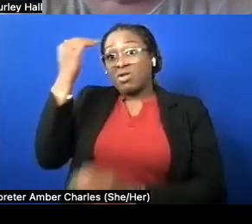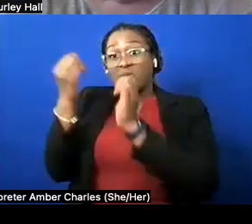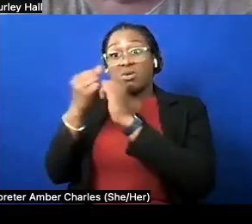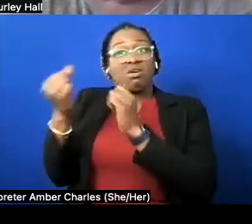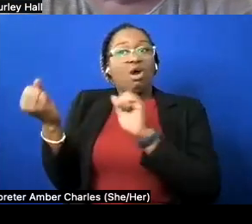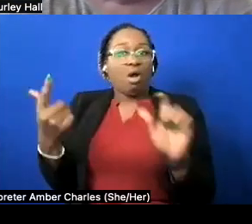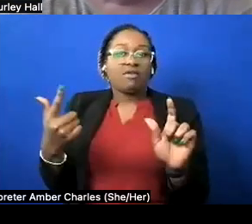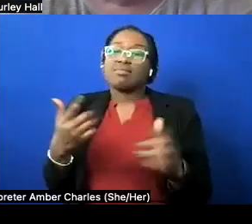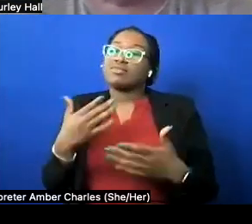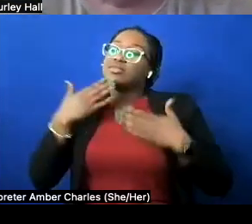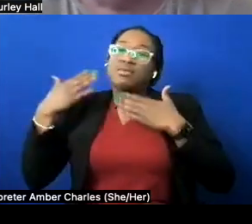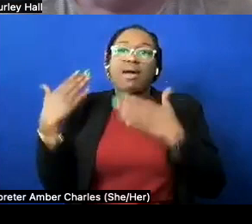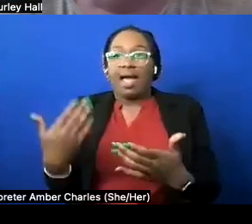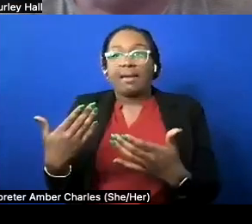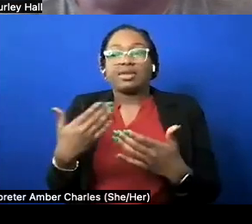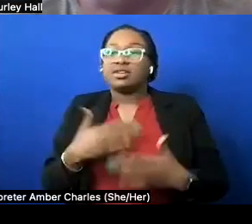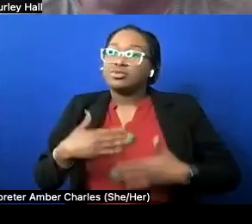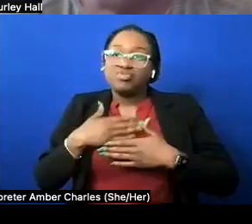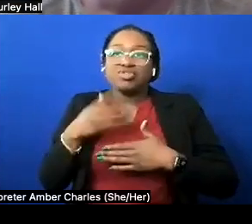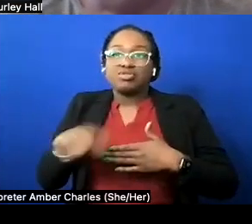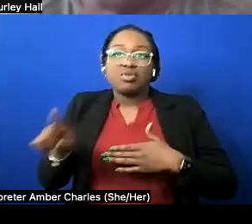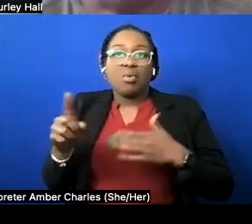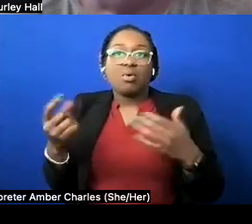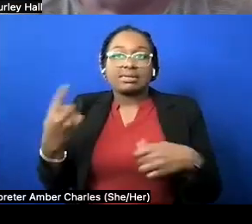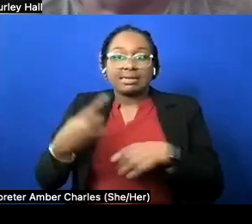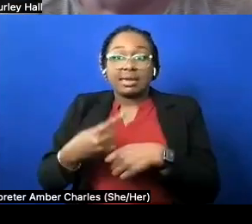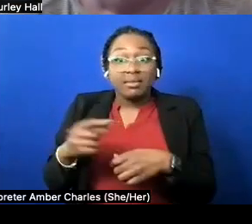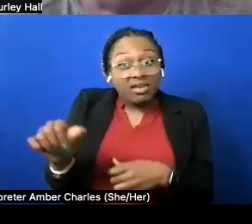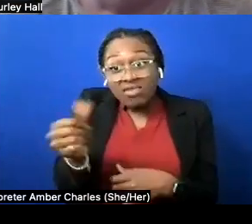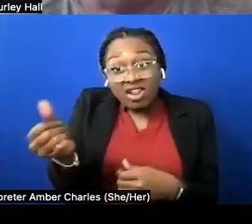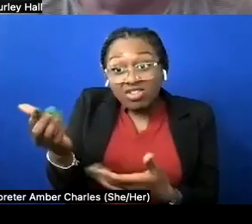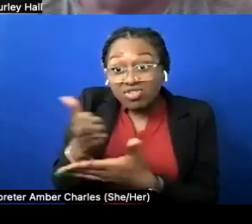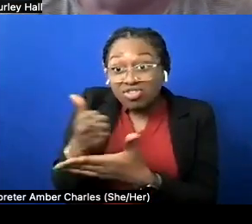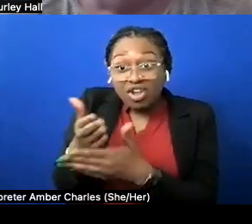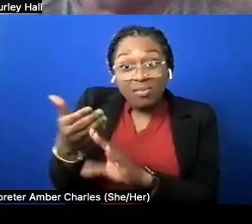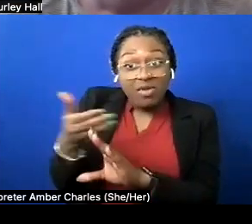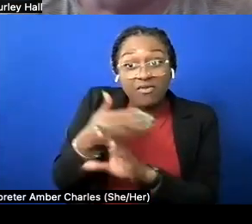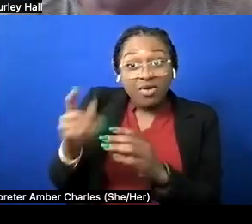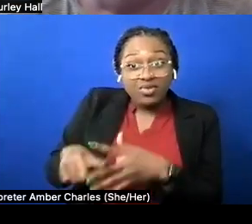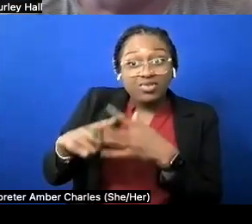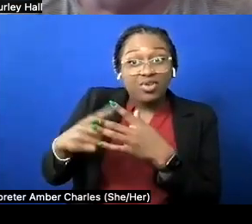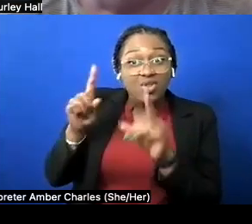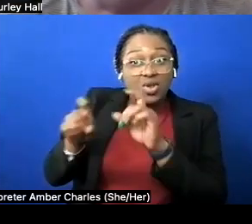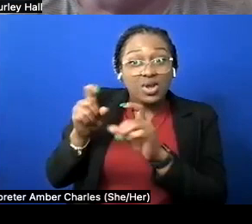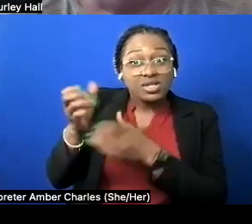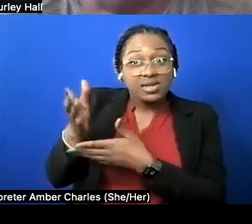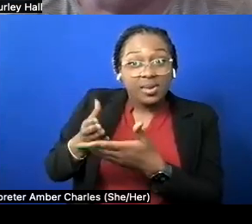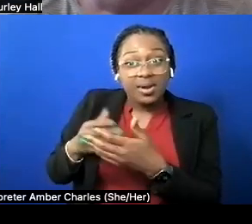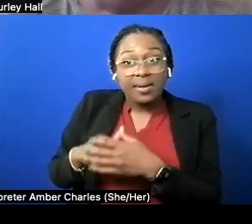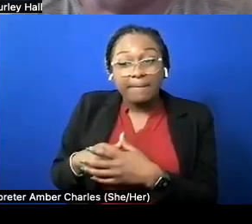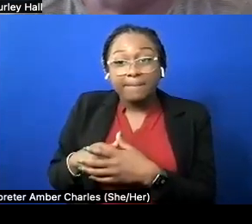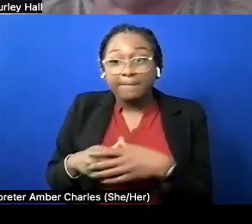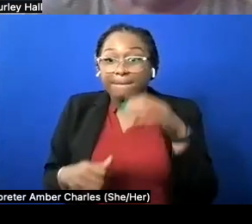grateful for them being here today. Do you have anything to share with us before we get into the questioning part?